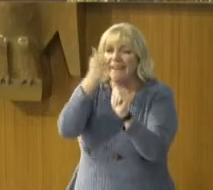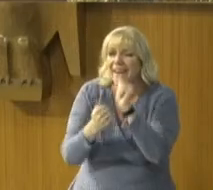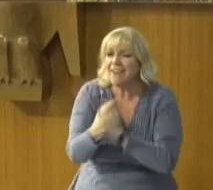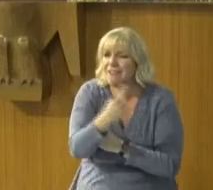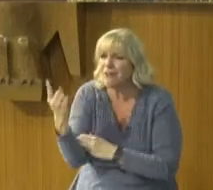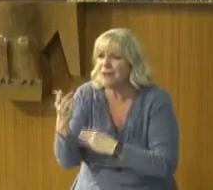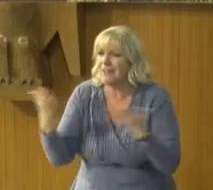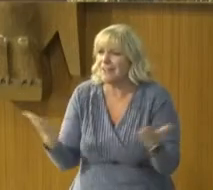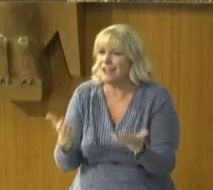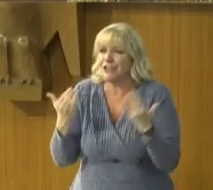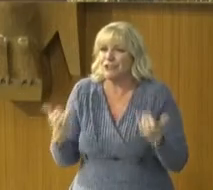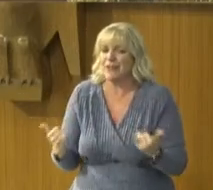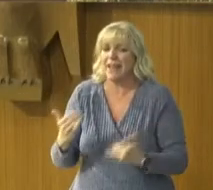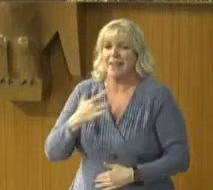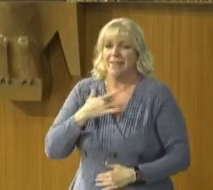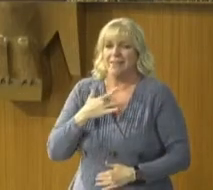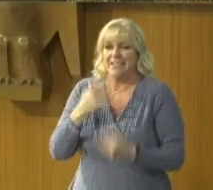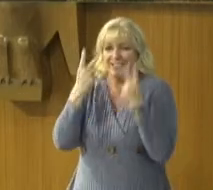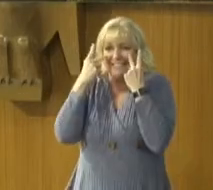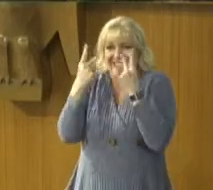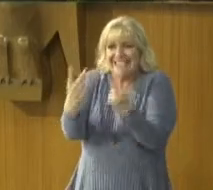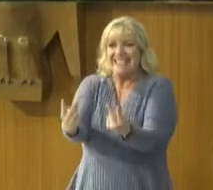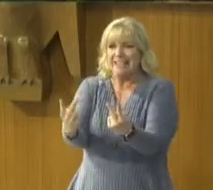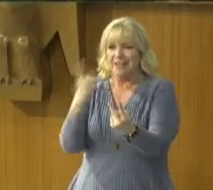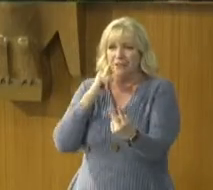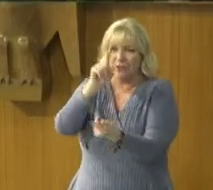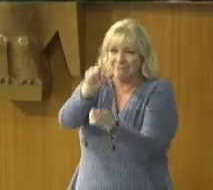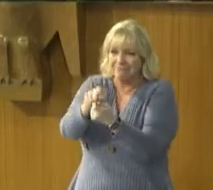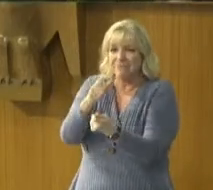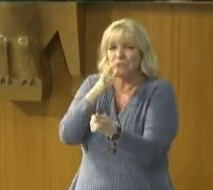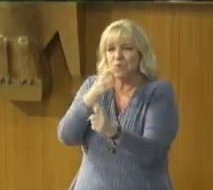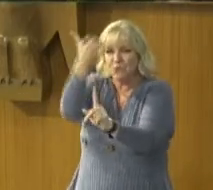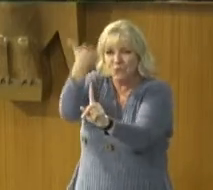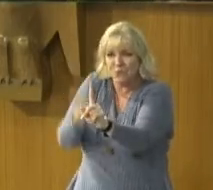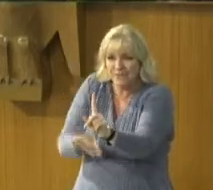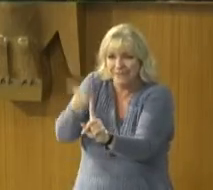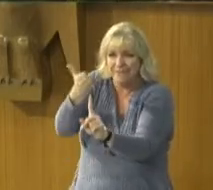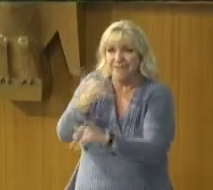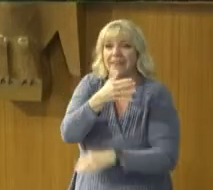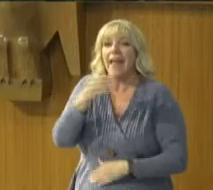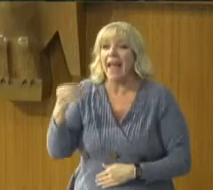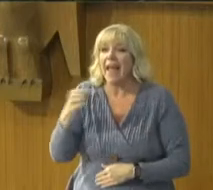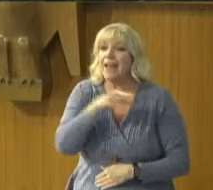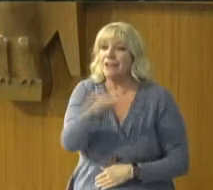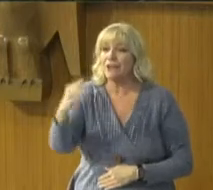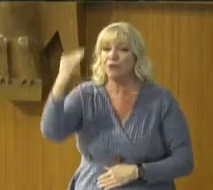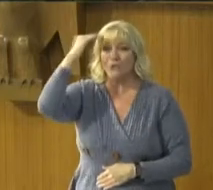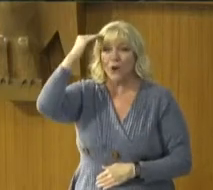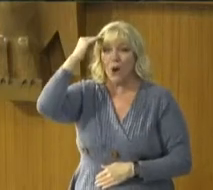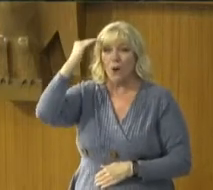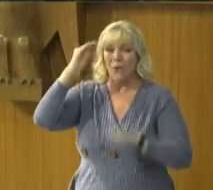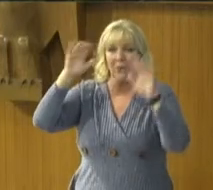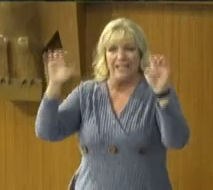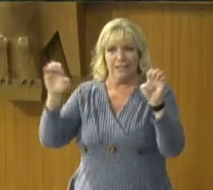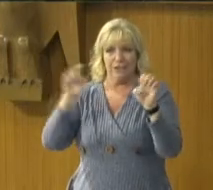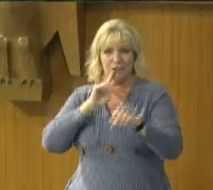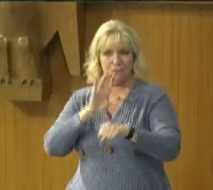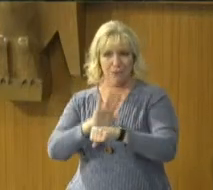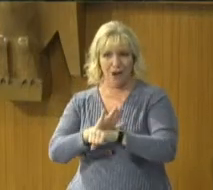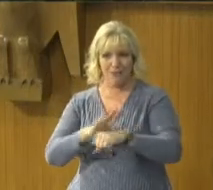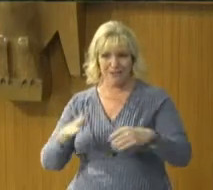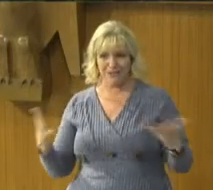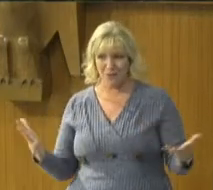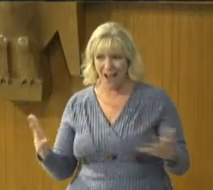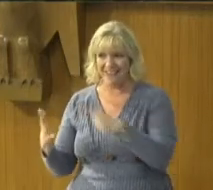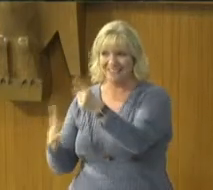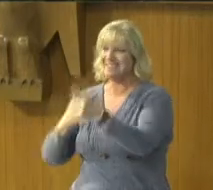here today feels seen for exactly who you are and that you know the promise of Easter, the